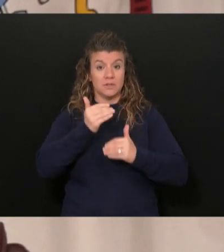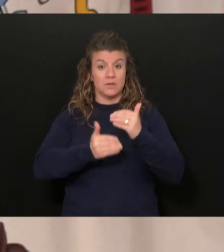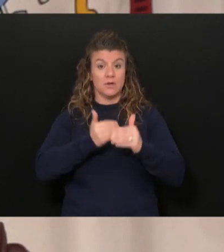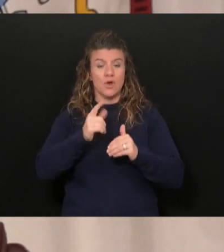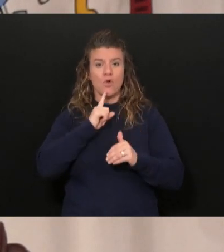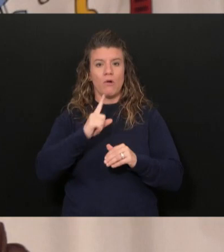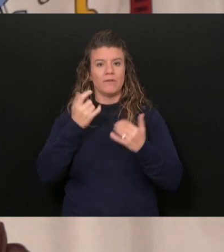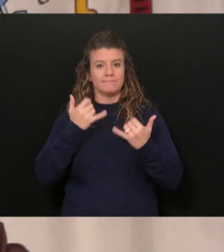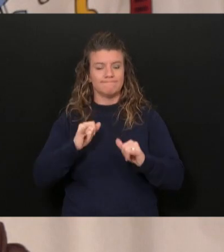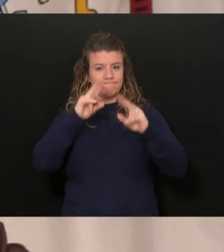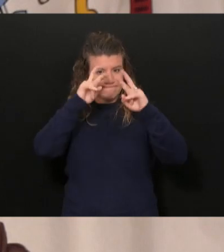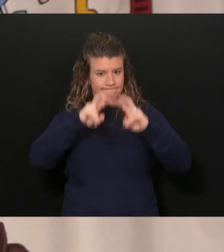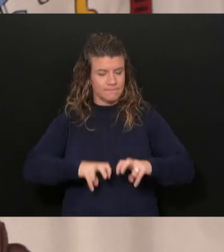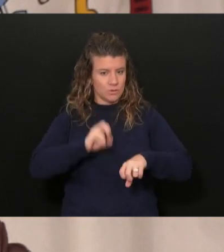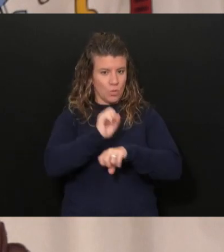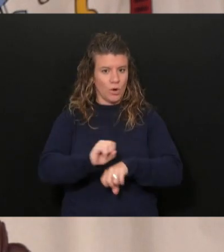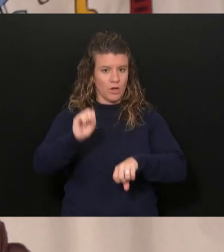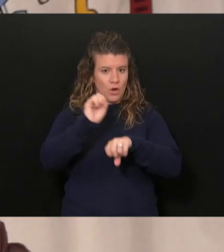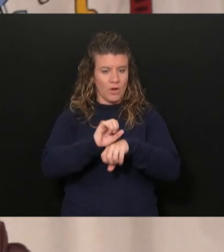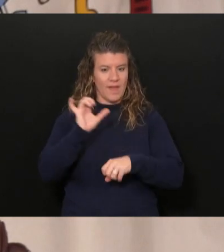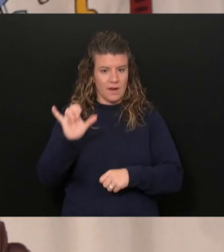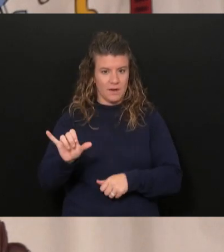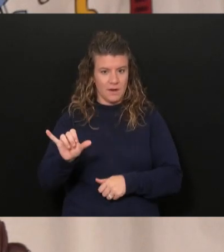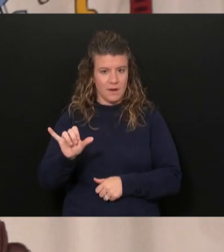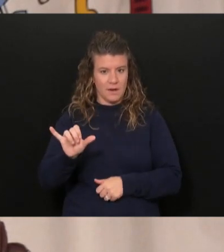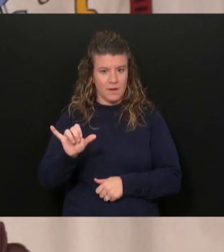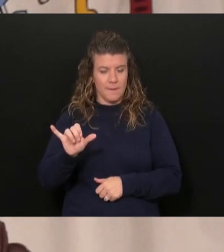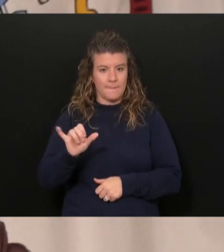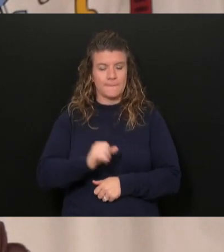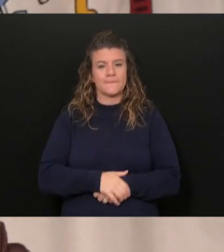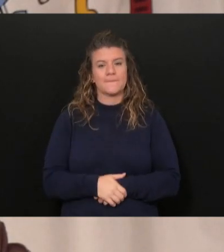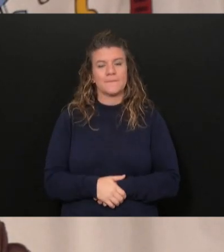are continuing to be processed.